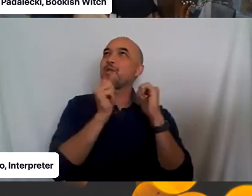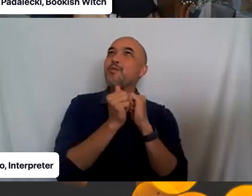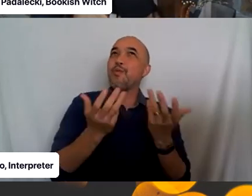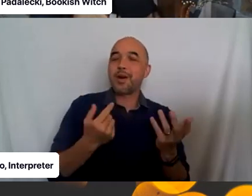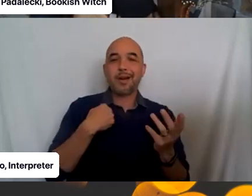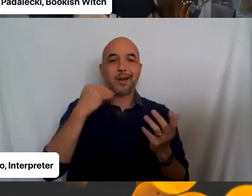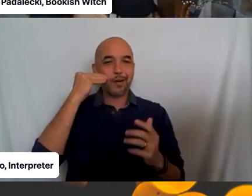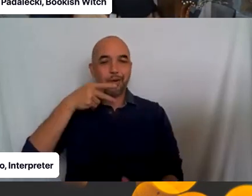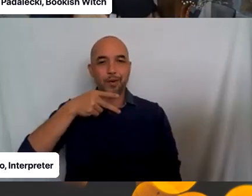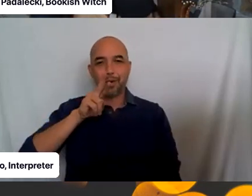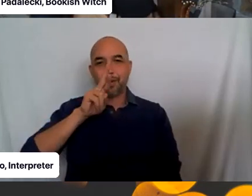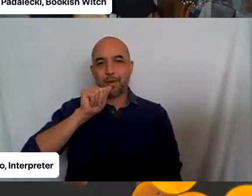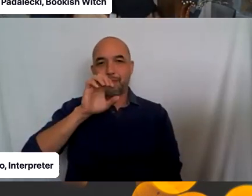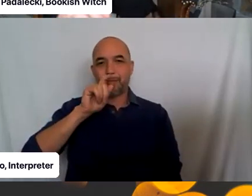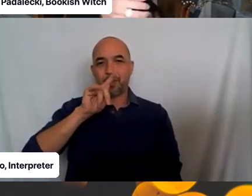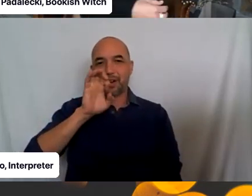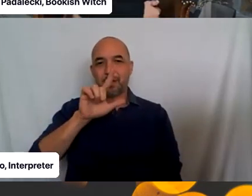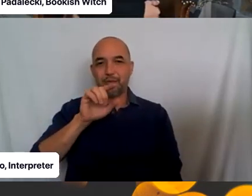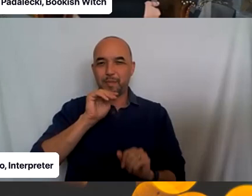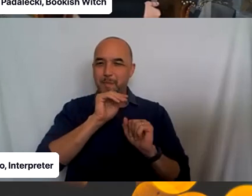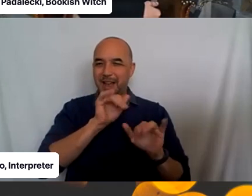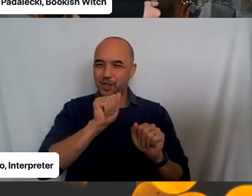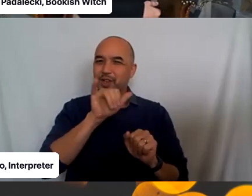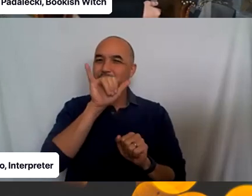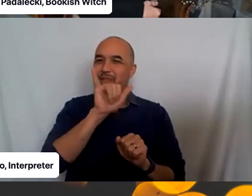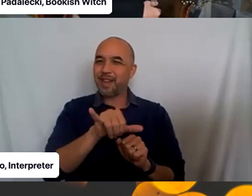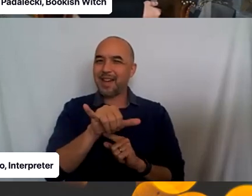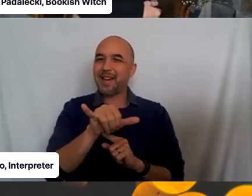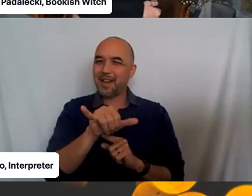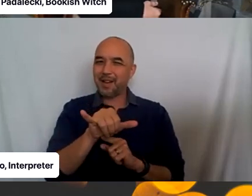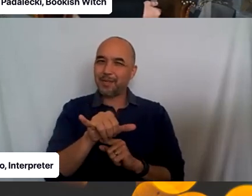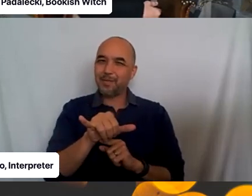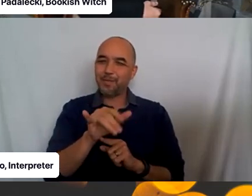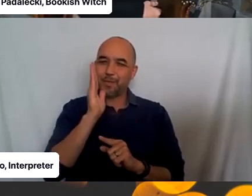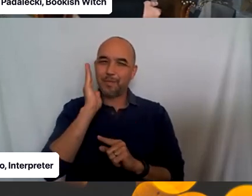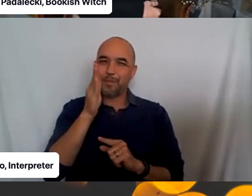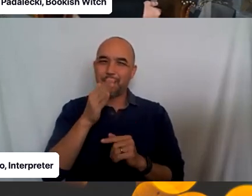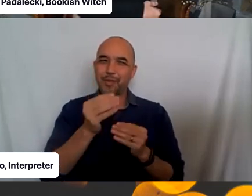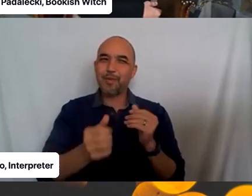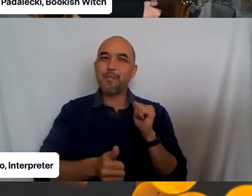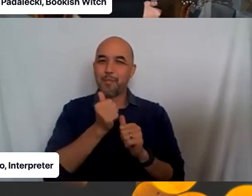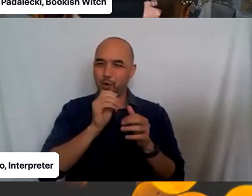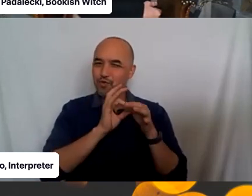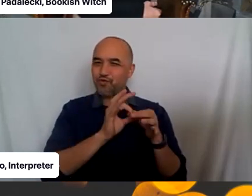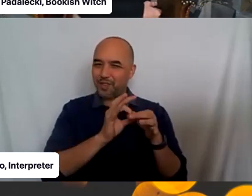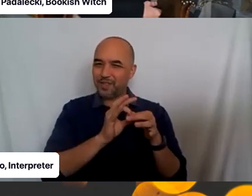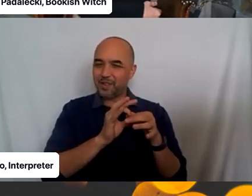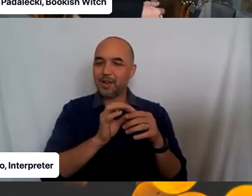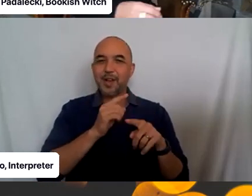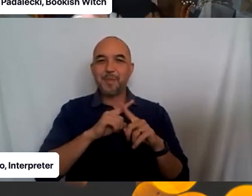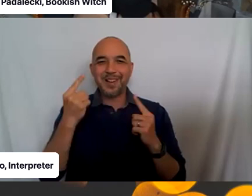most relevant comp title, Right. because a lot of the themes were the same. And then when it came to Gilmore Girls,